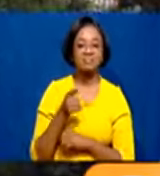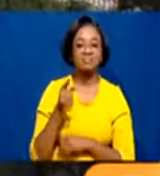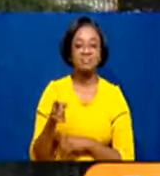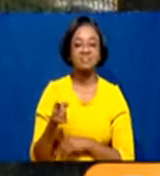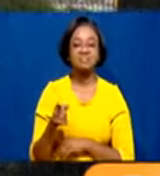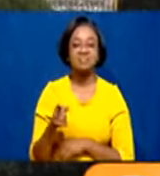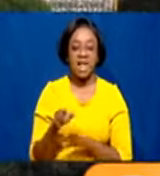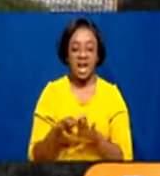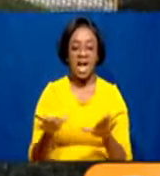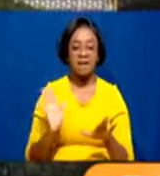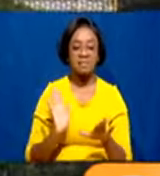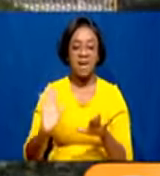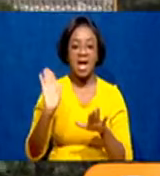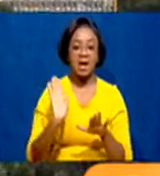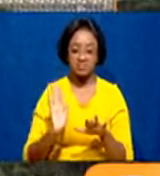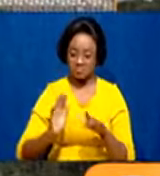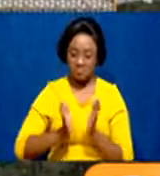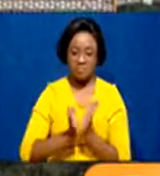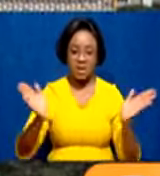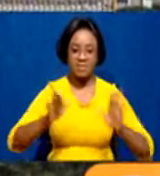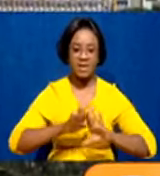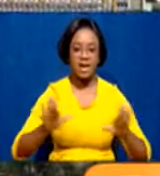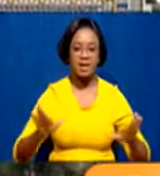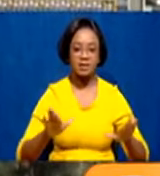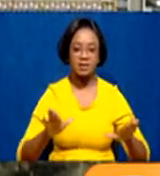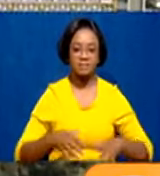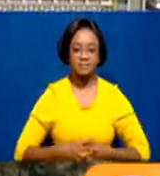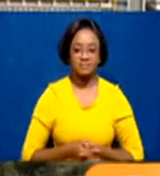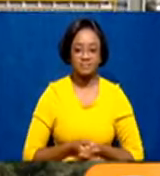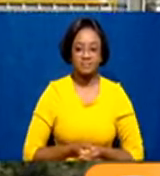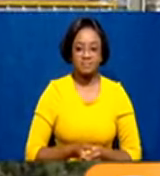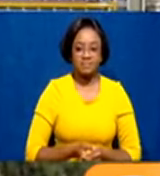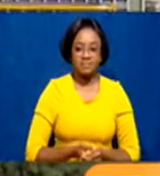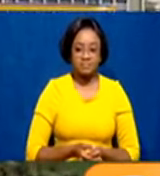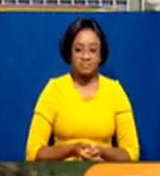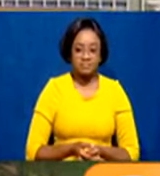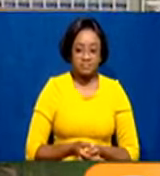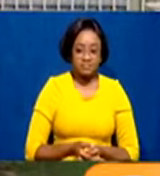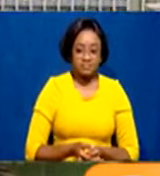Restaurant sits in is public. Stephen Latour, Citizen TV.